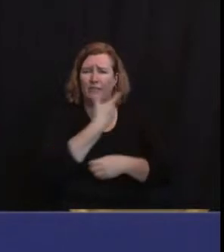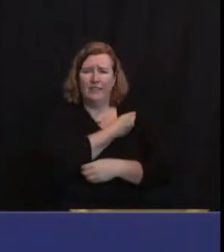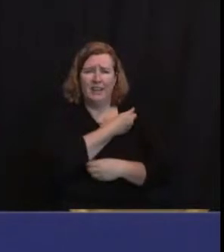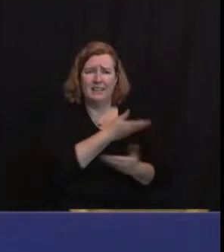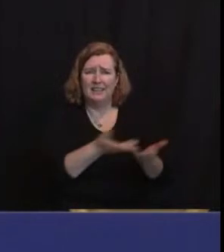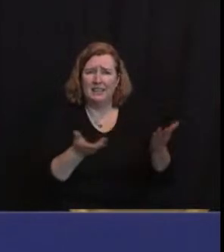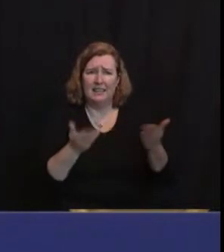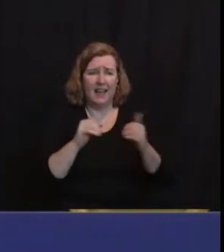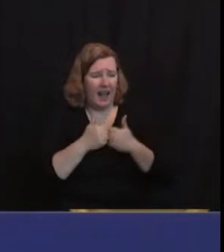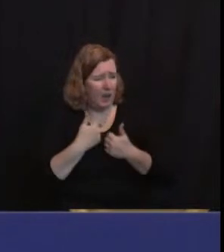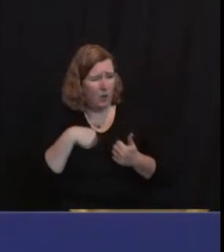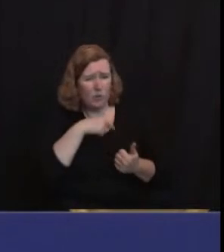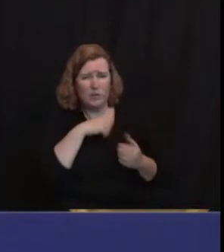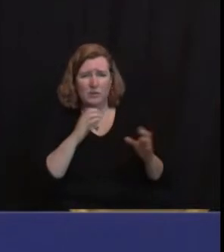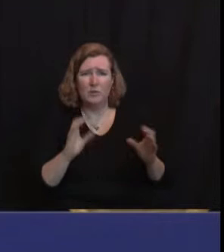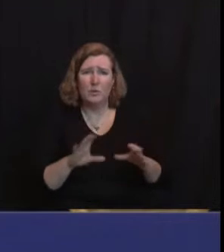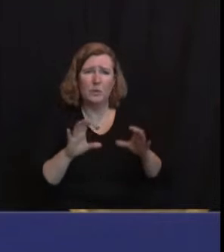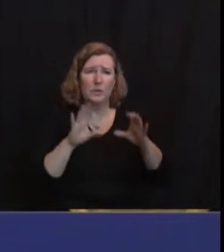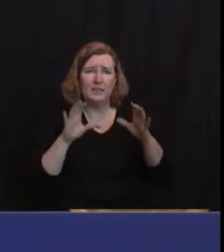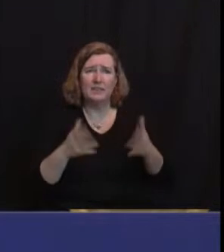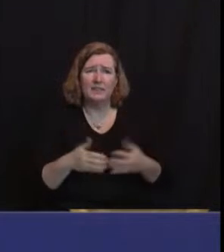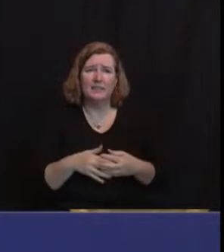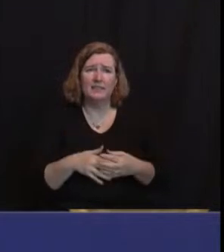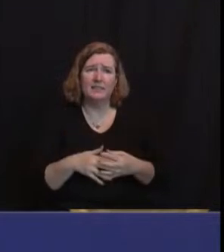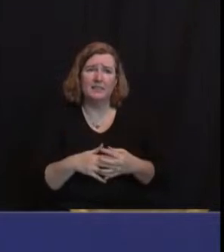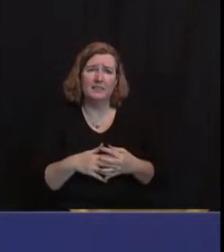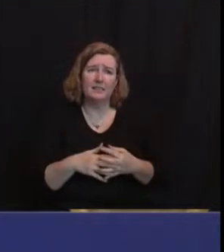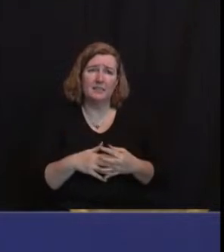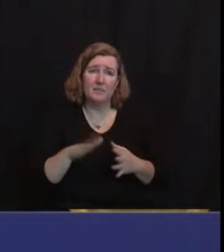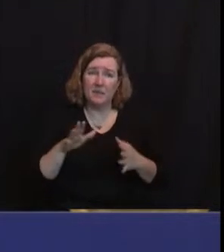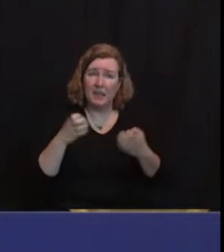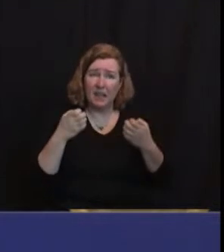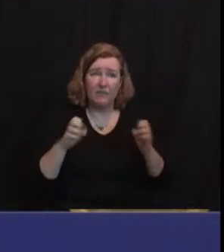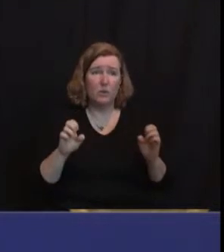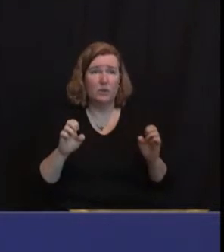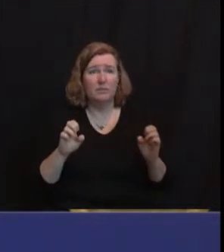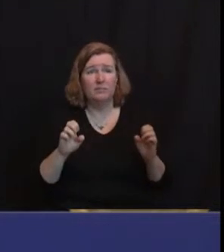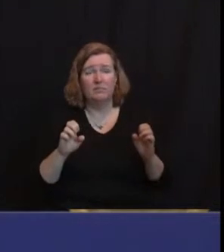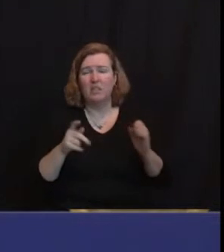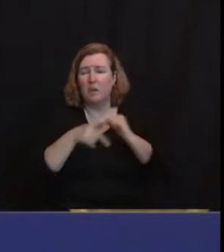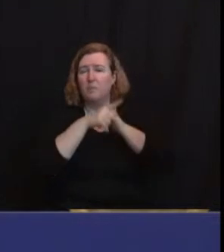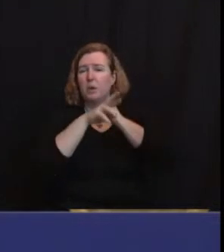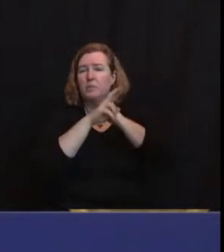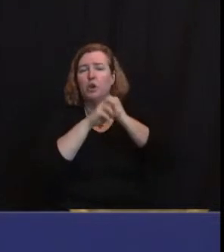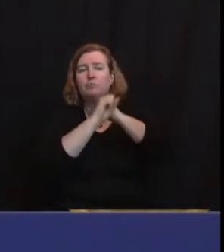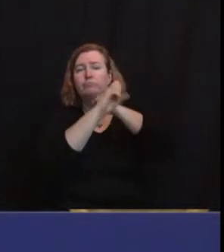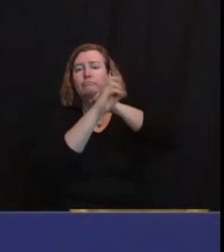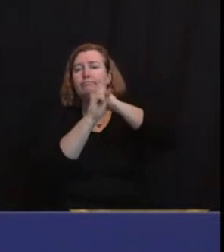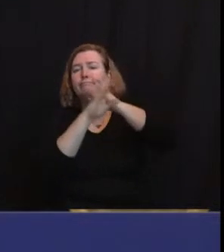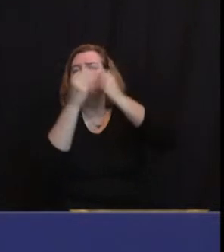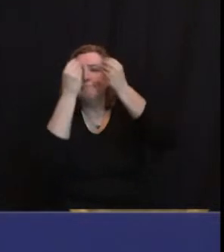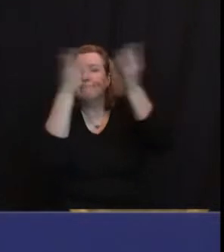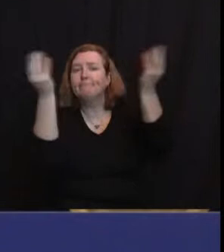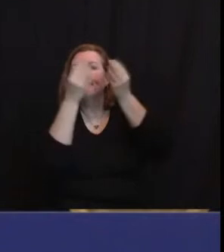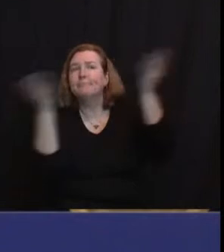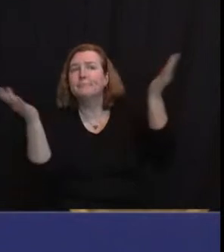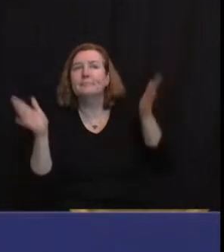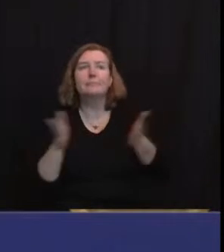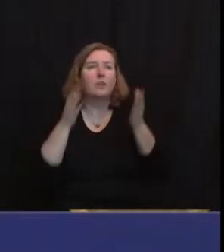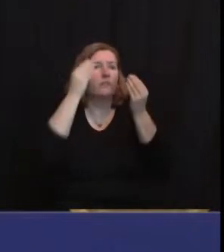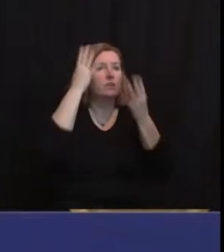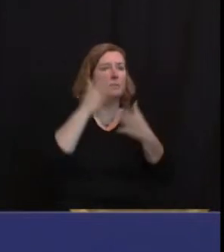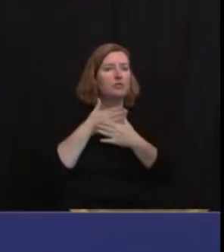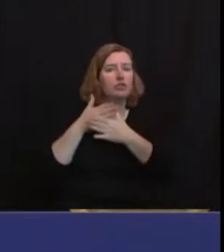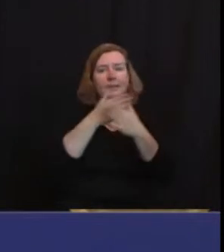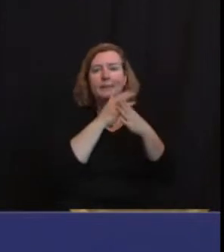terms of these efforts that are ongoing? Is there a PR campaign to try to get information into people's homes and have